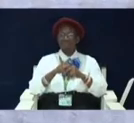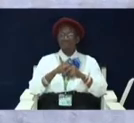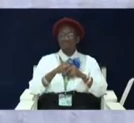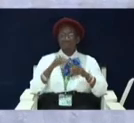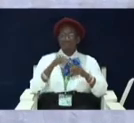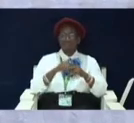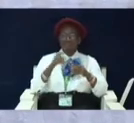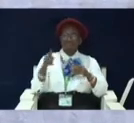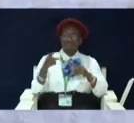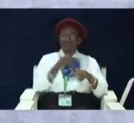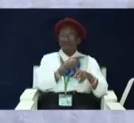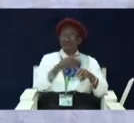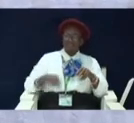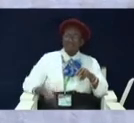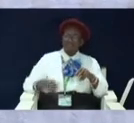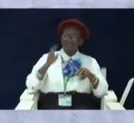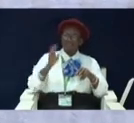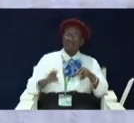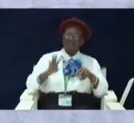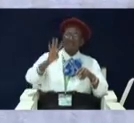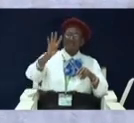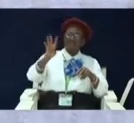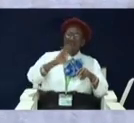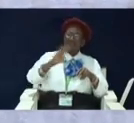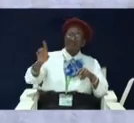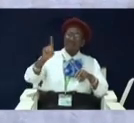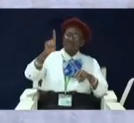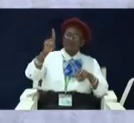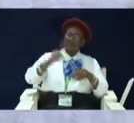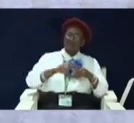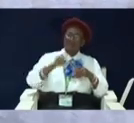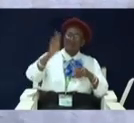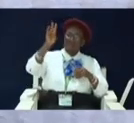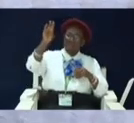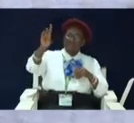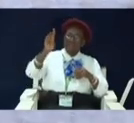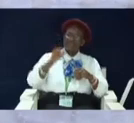2 Kings chapter 4 from verse 1 to 7.